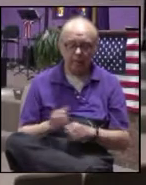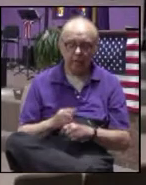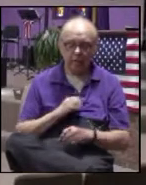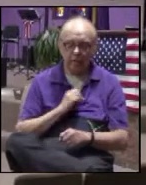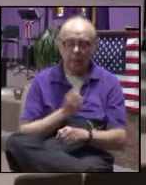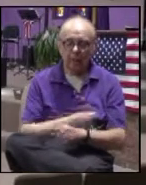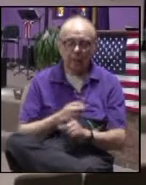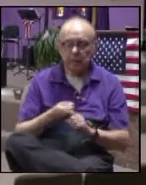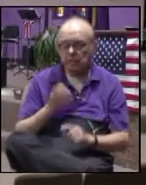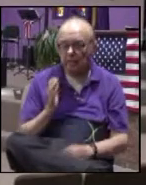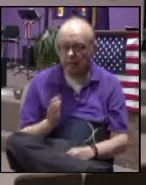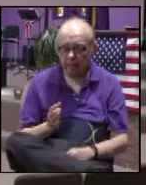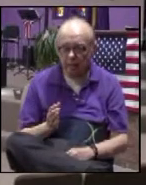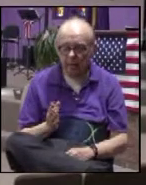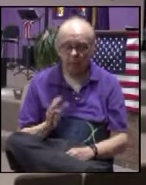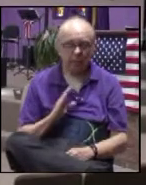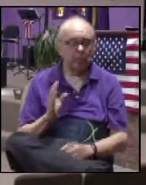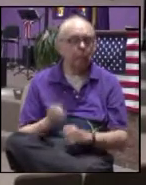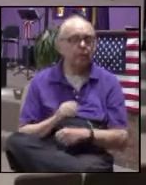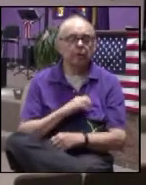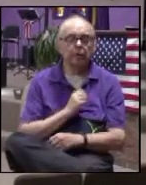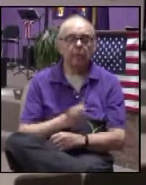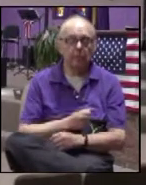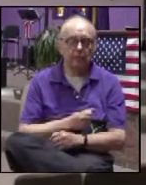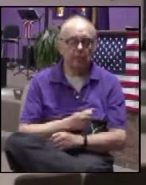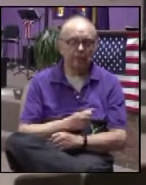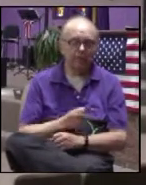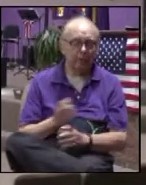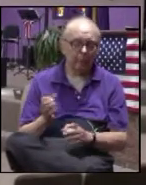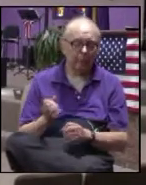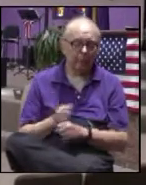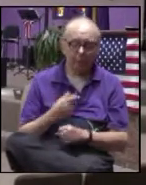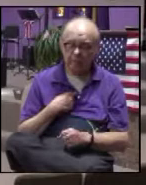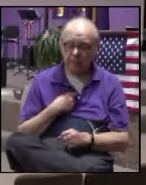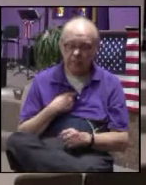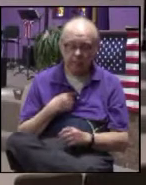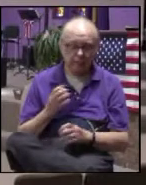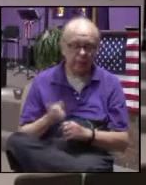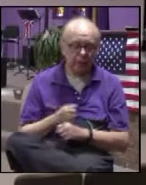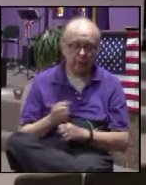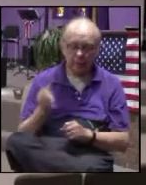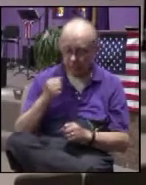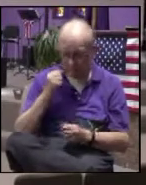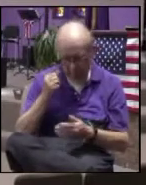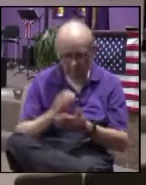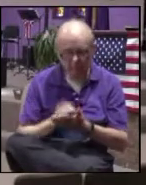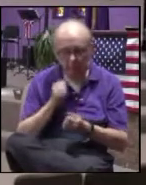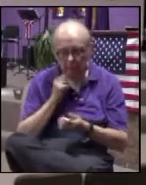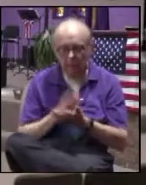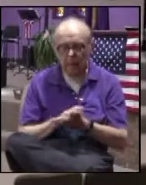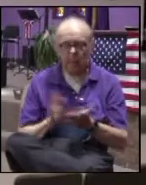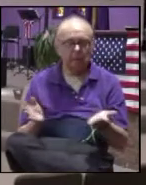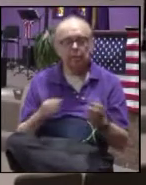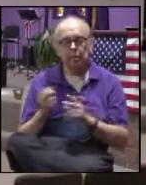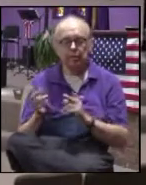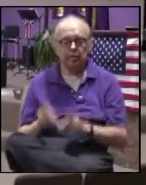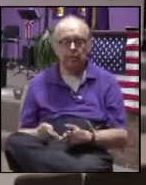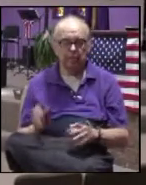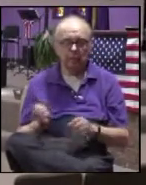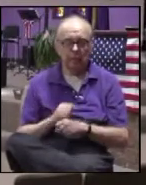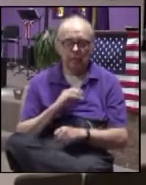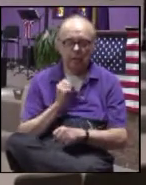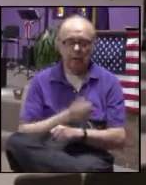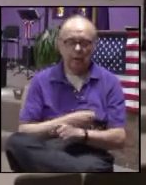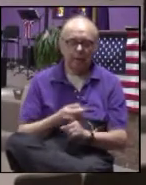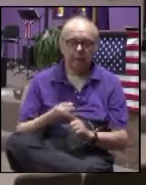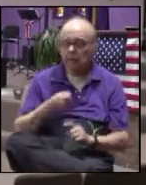authority from God. Where do you get your authority? You don't get it from me. You don't get it from your husband, your wife, your kids, or anybody else. You get it